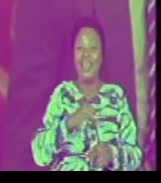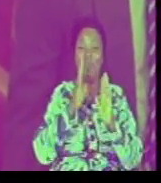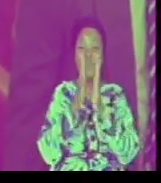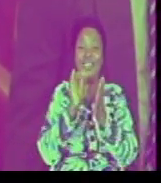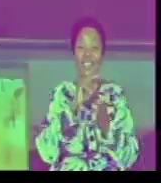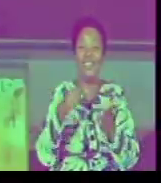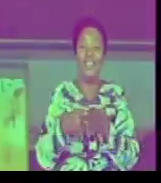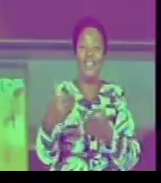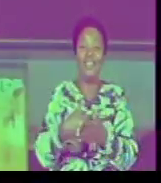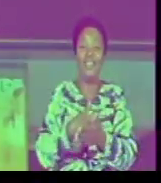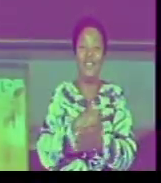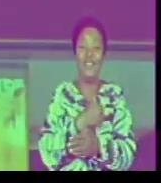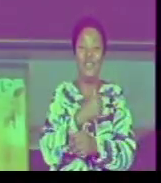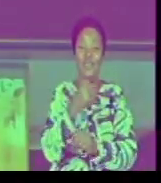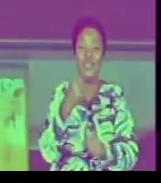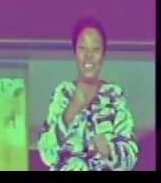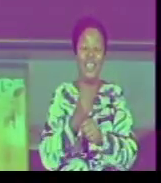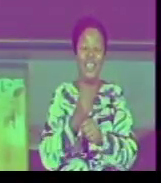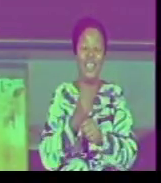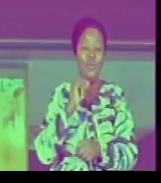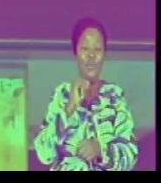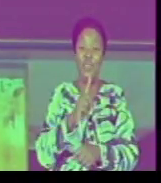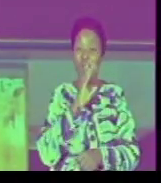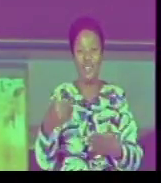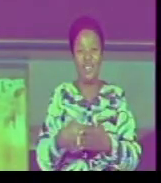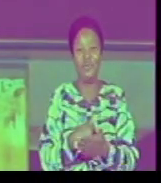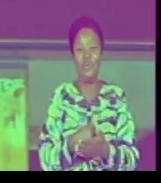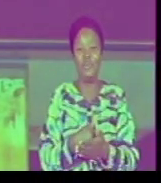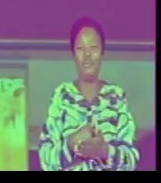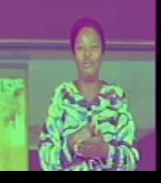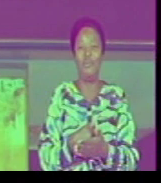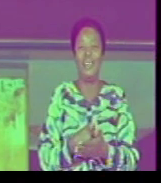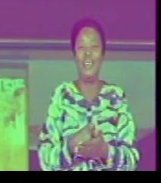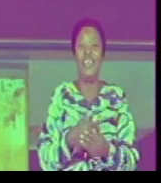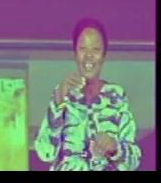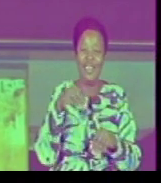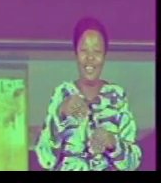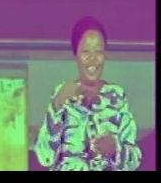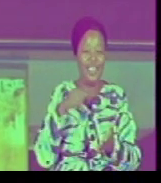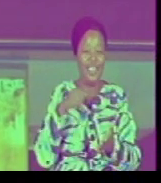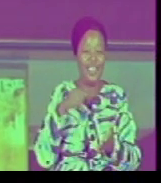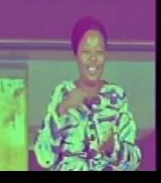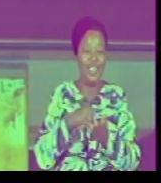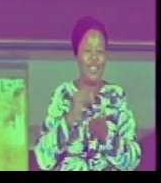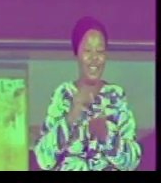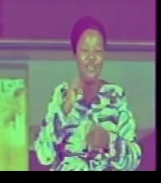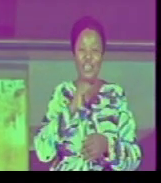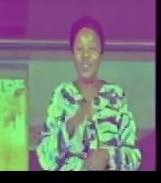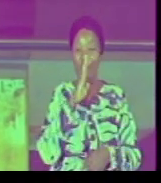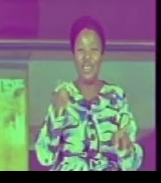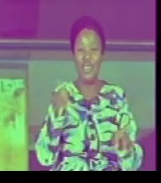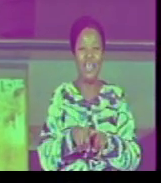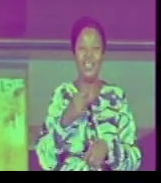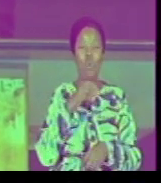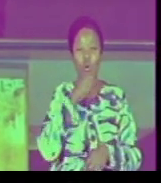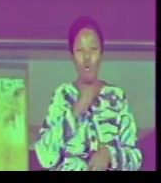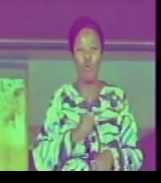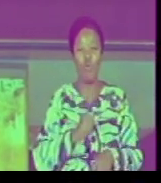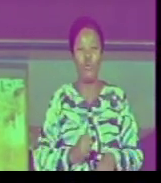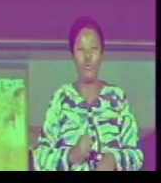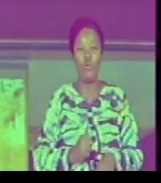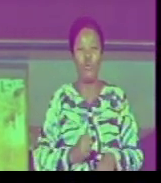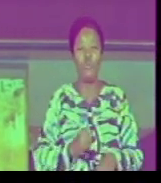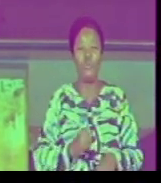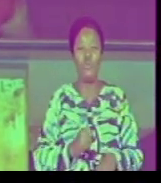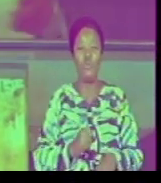will really be new. It will not look like the old year. That old year